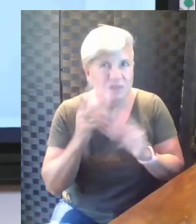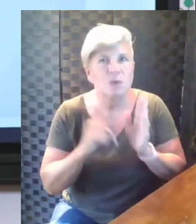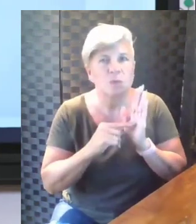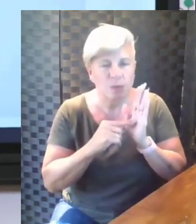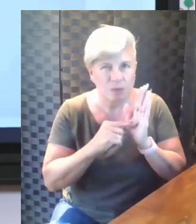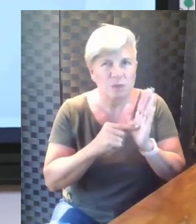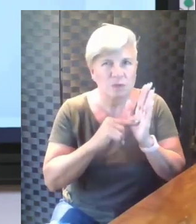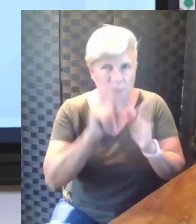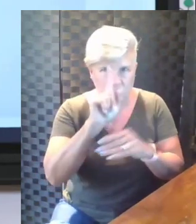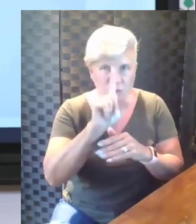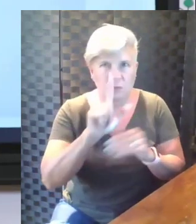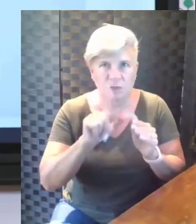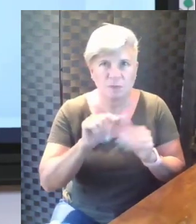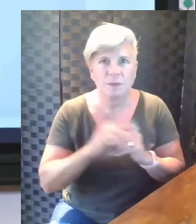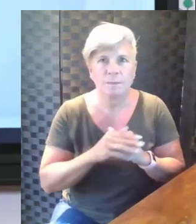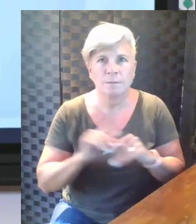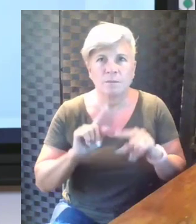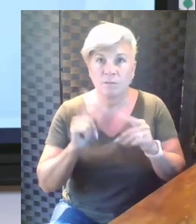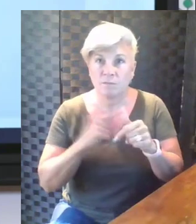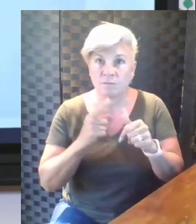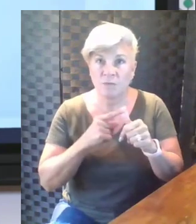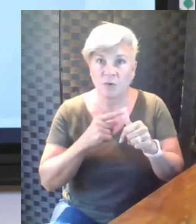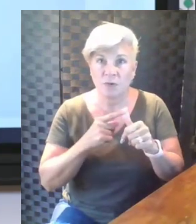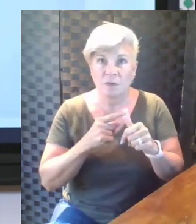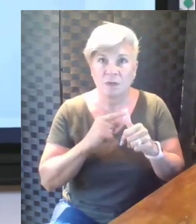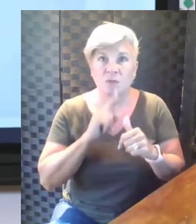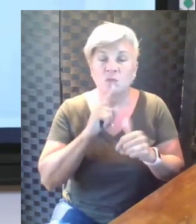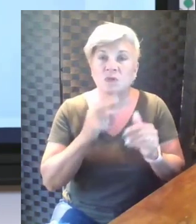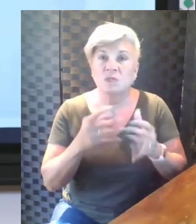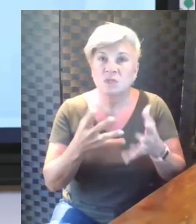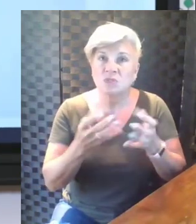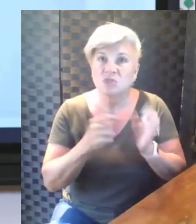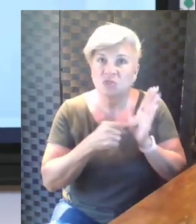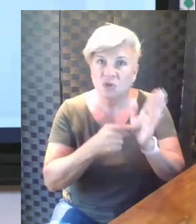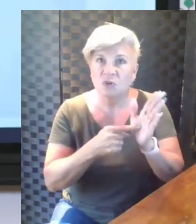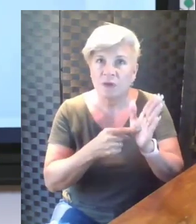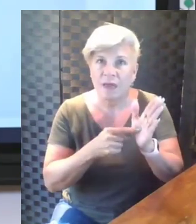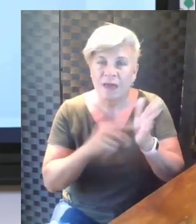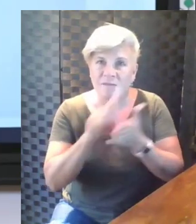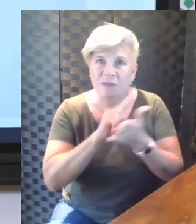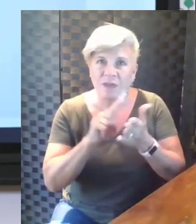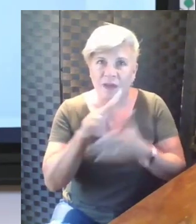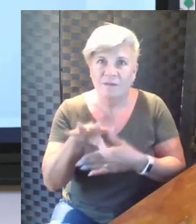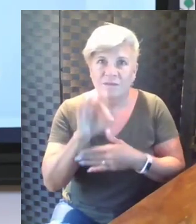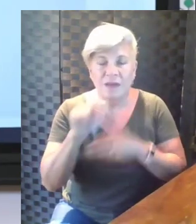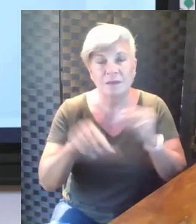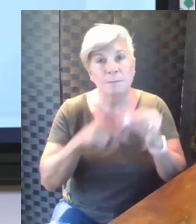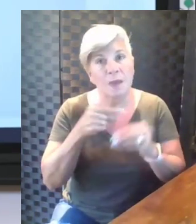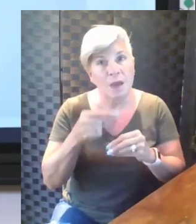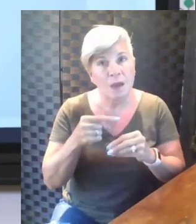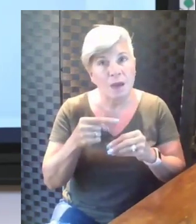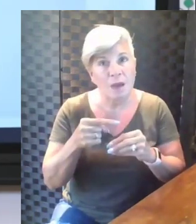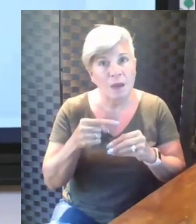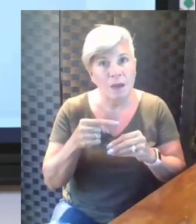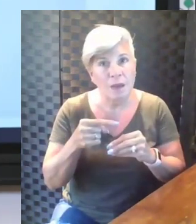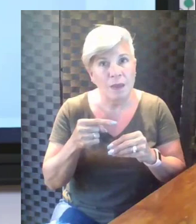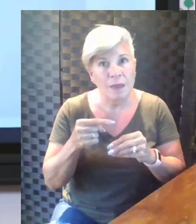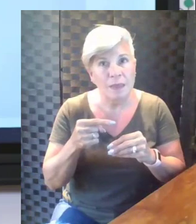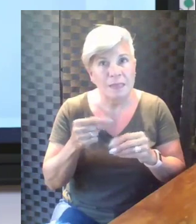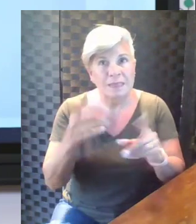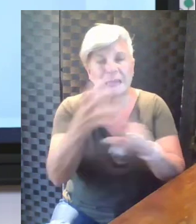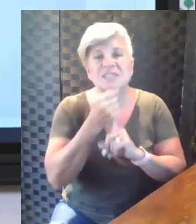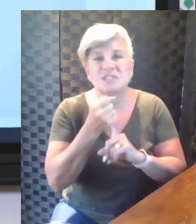going to do that in just a minute. But first, I really want to show you a video that I found about catching the teen